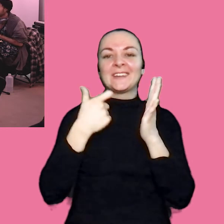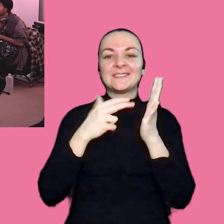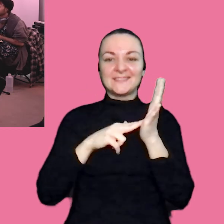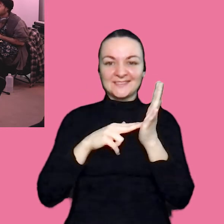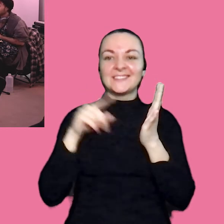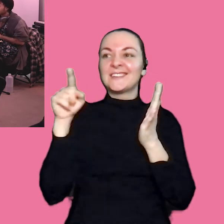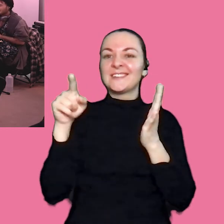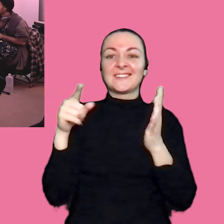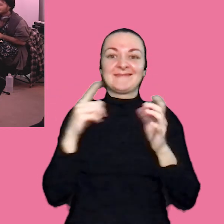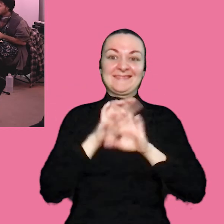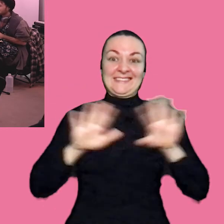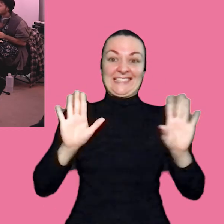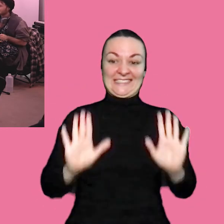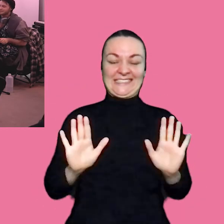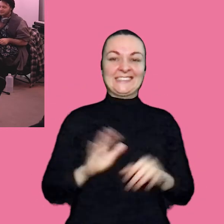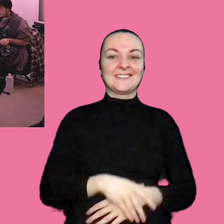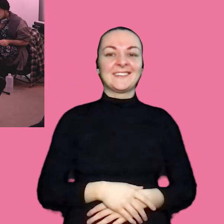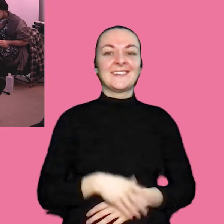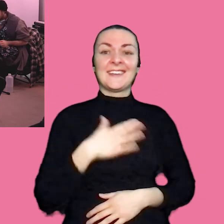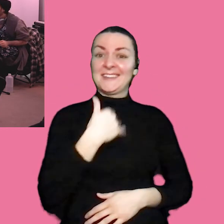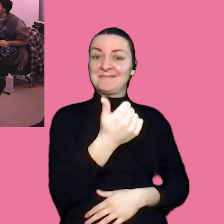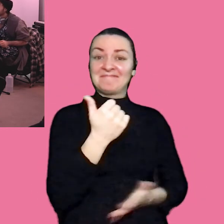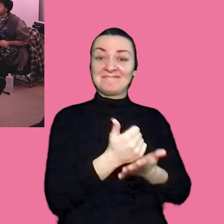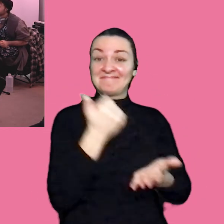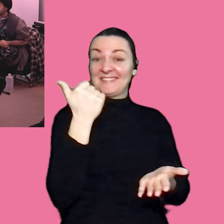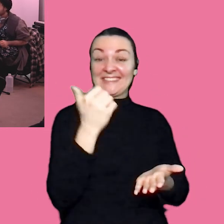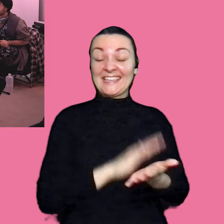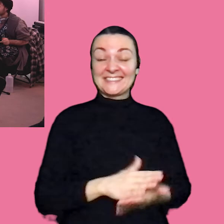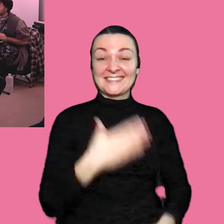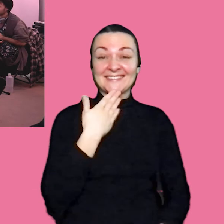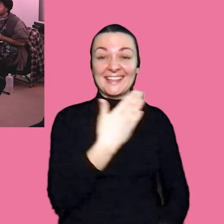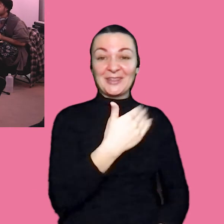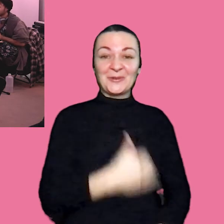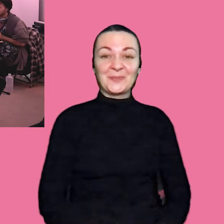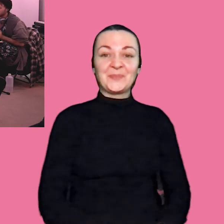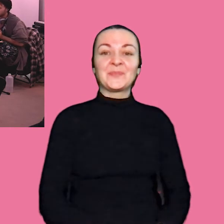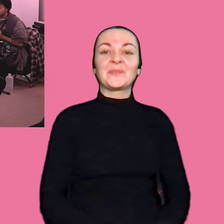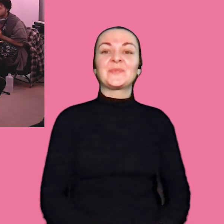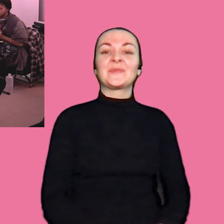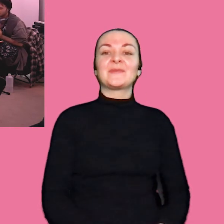That's kind of us. Yeah, no, that's absolutely fantastic. Thank you.